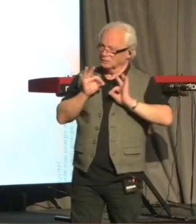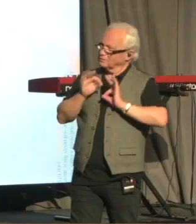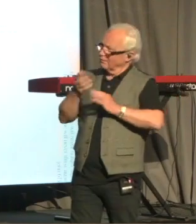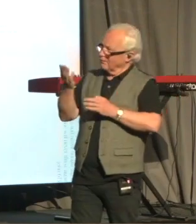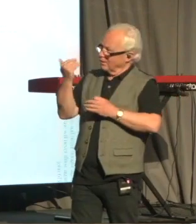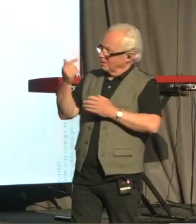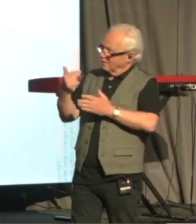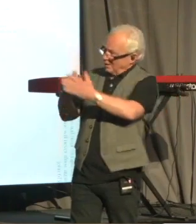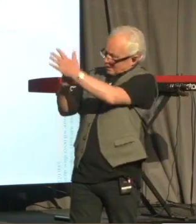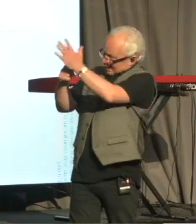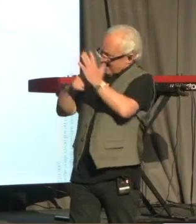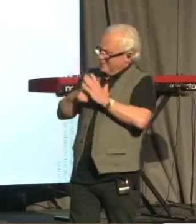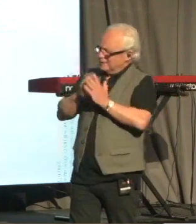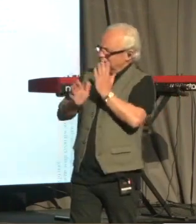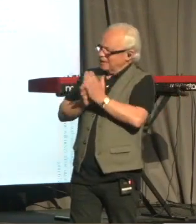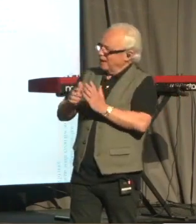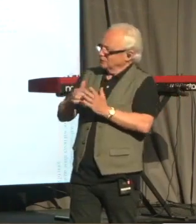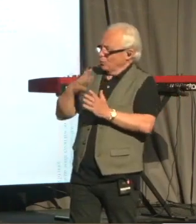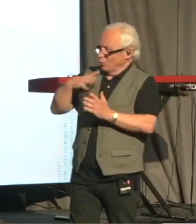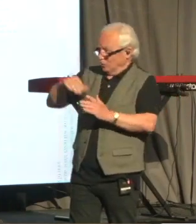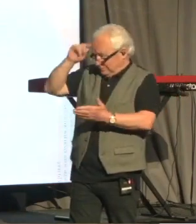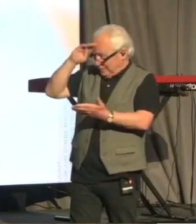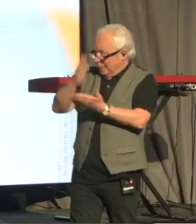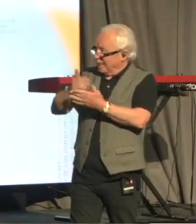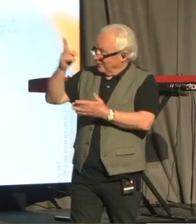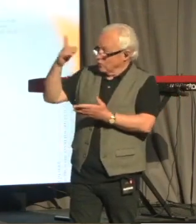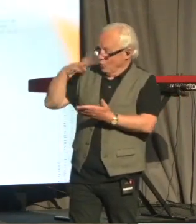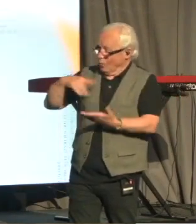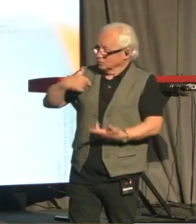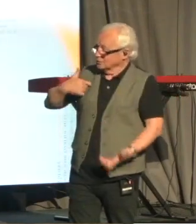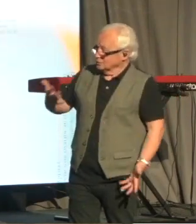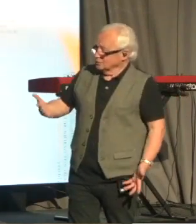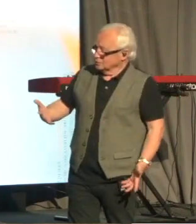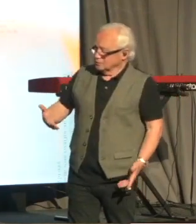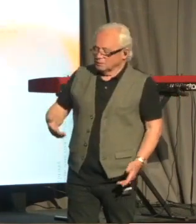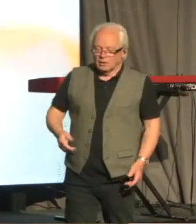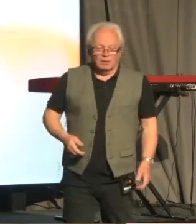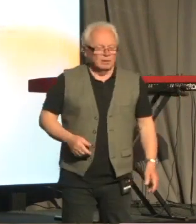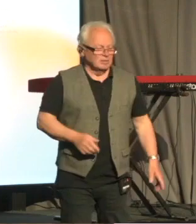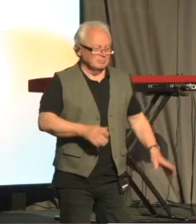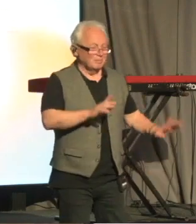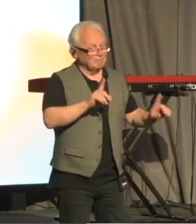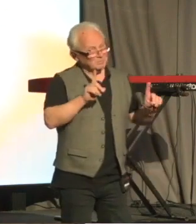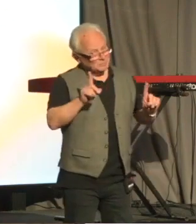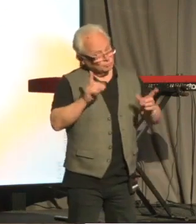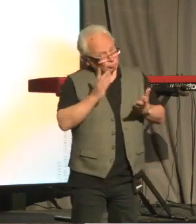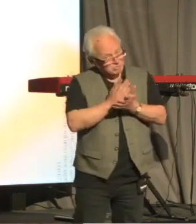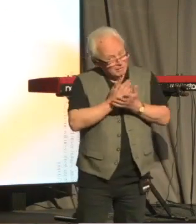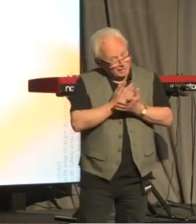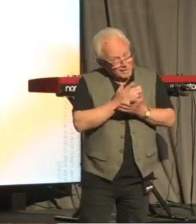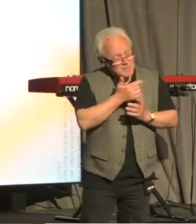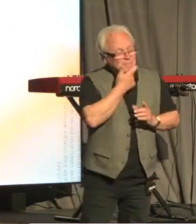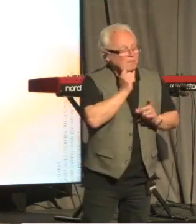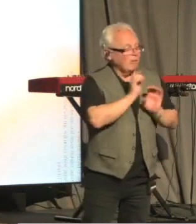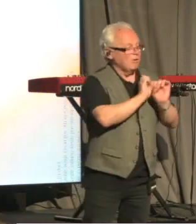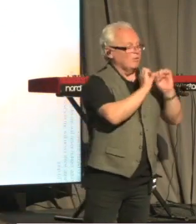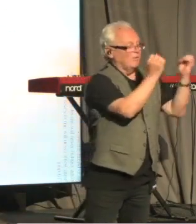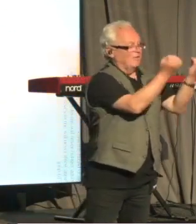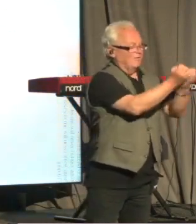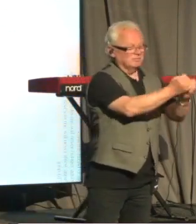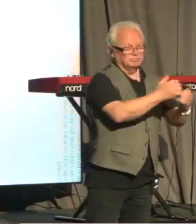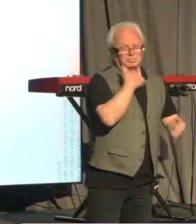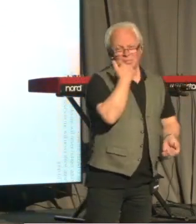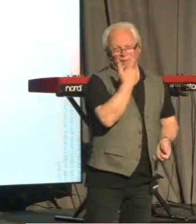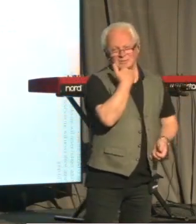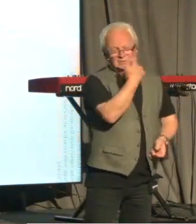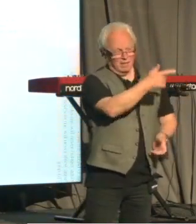Give us a sign so we can believe you. As if they haven't already had enough signs at